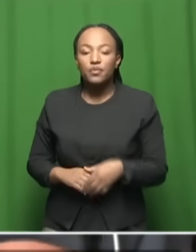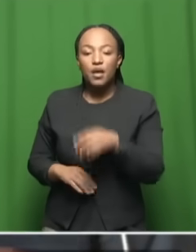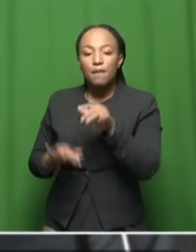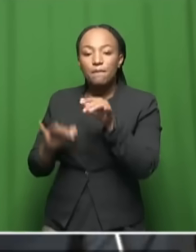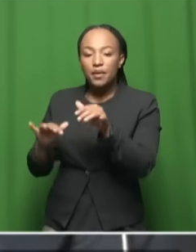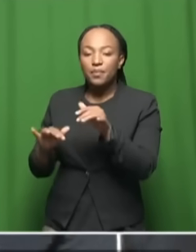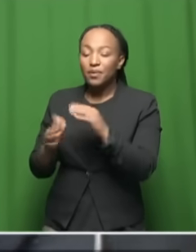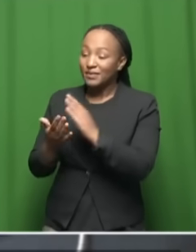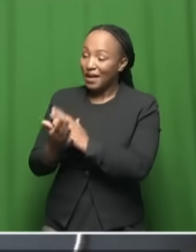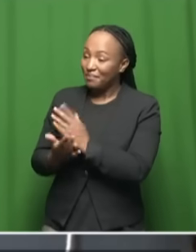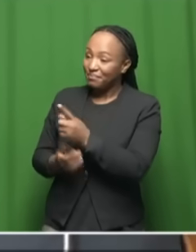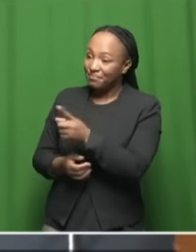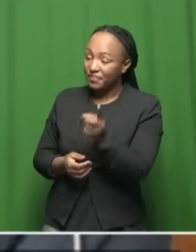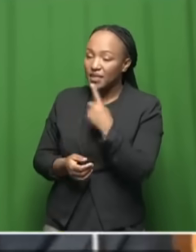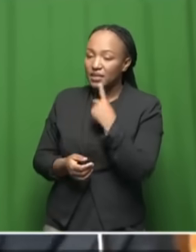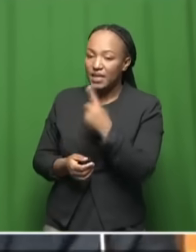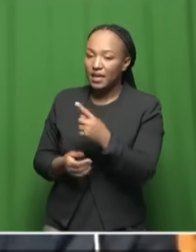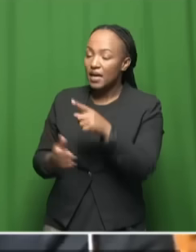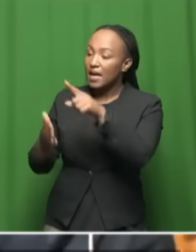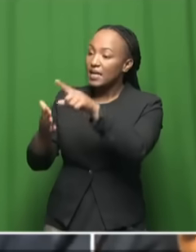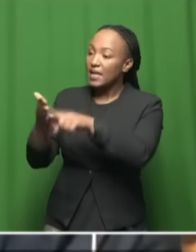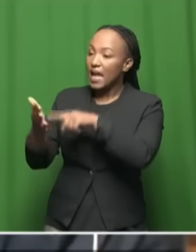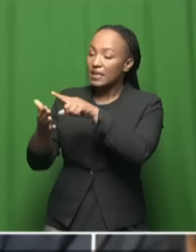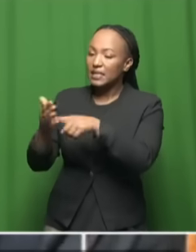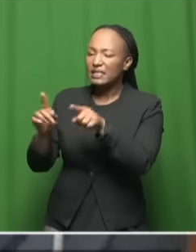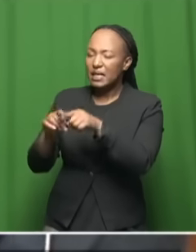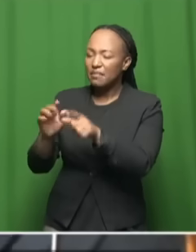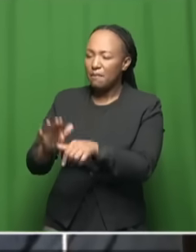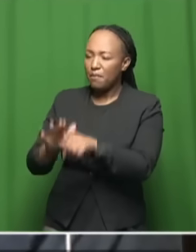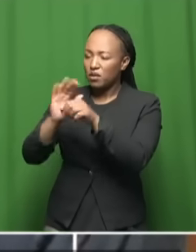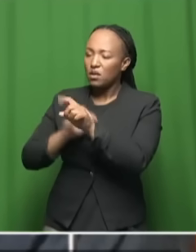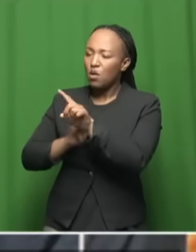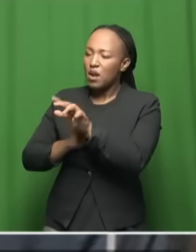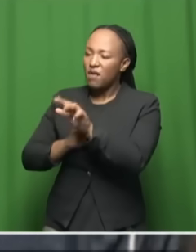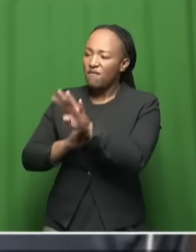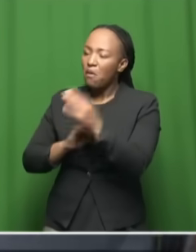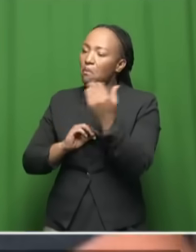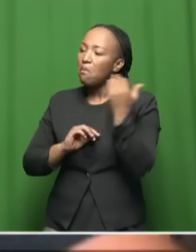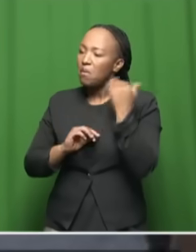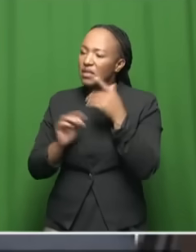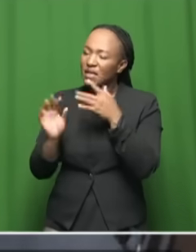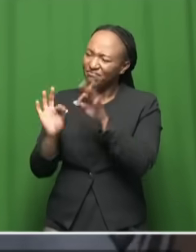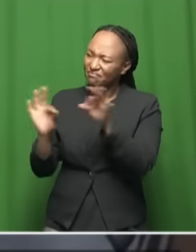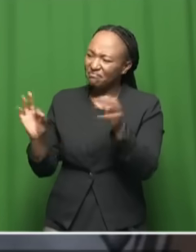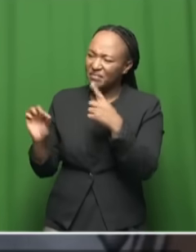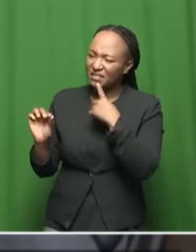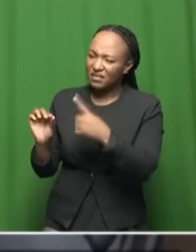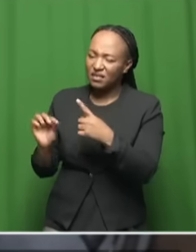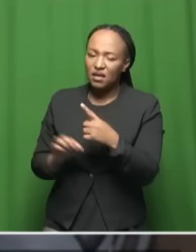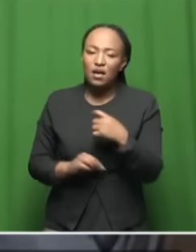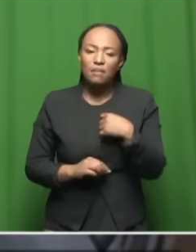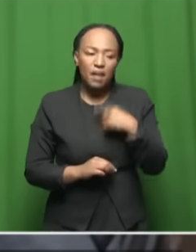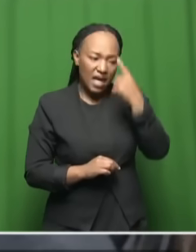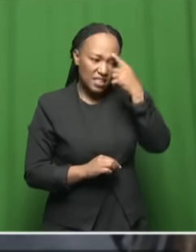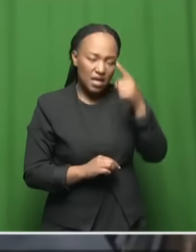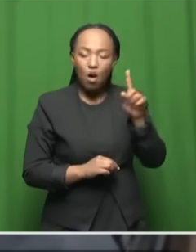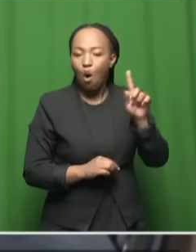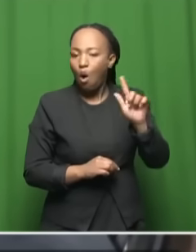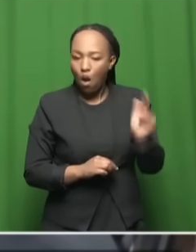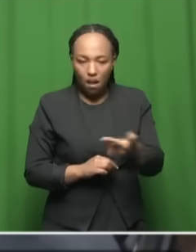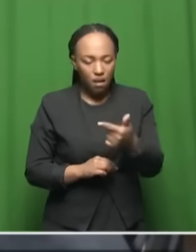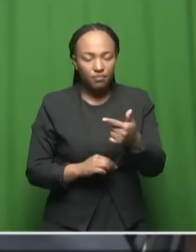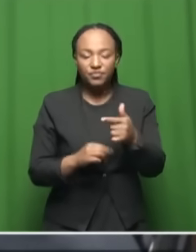is might be as important as the one in 1994. How do you feel about that sentiment? I think all elections are important. They're equally